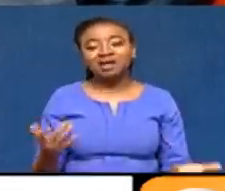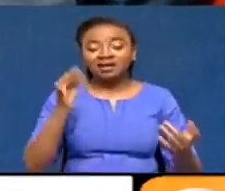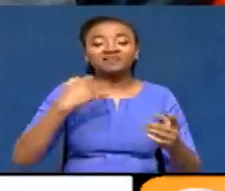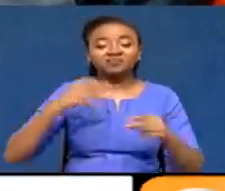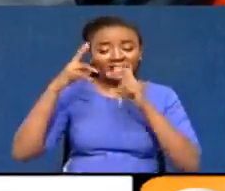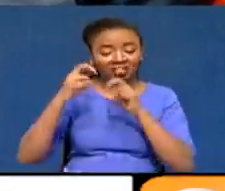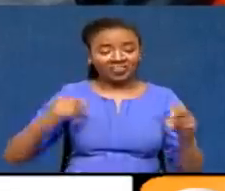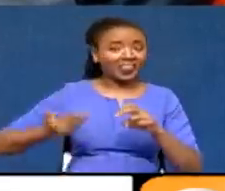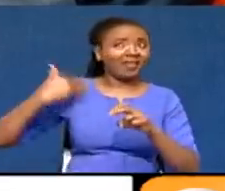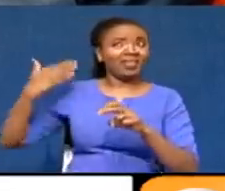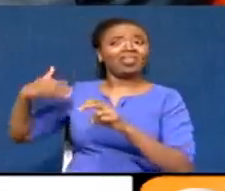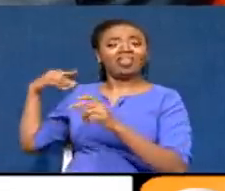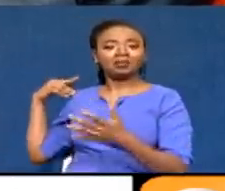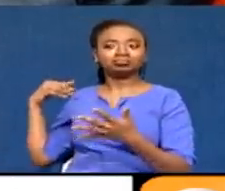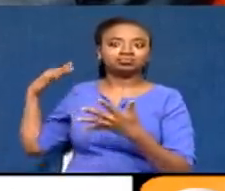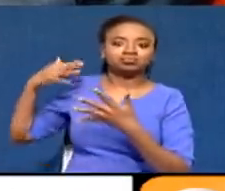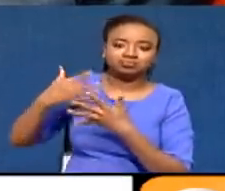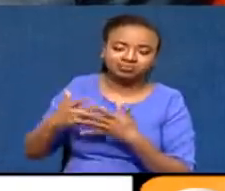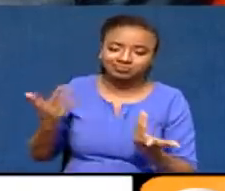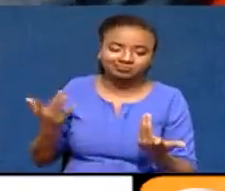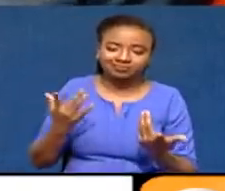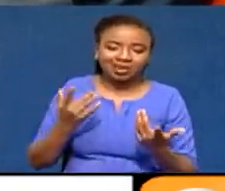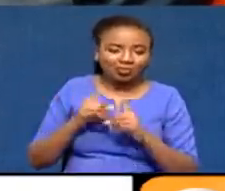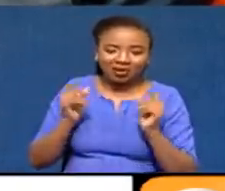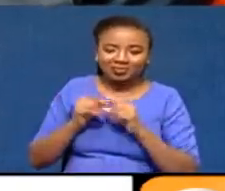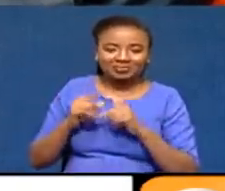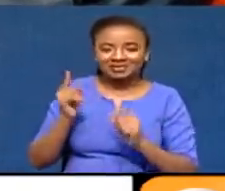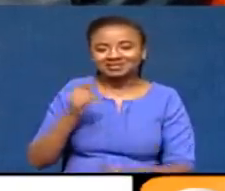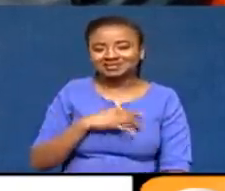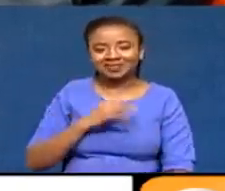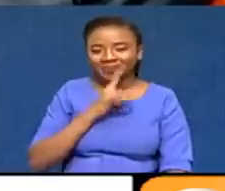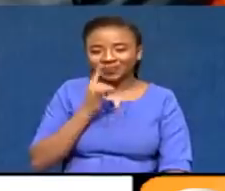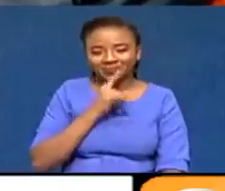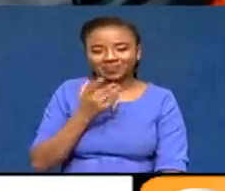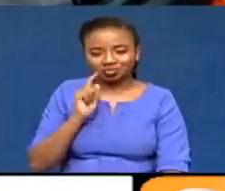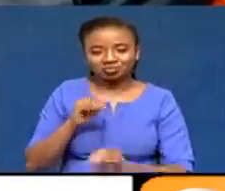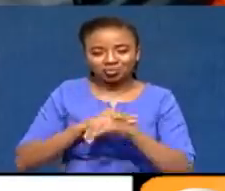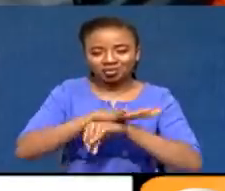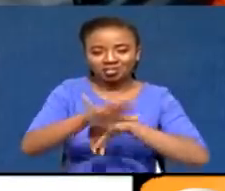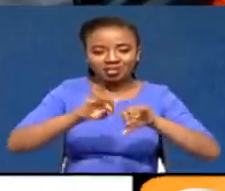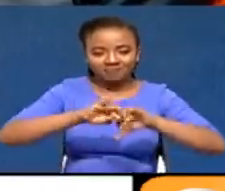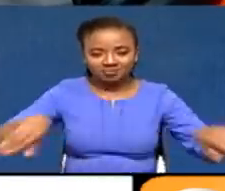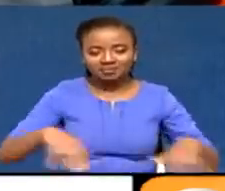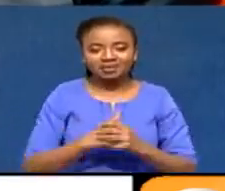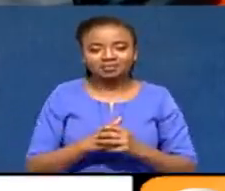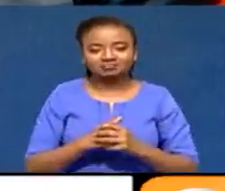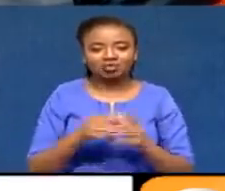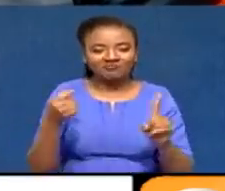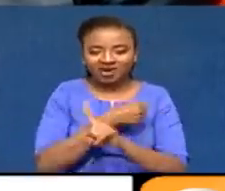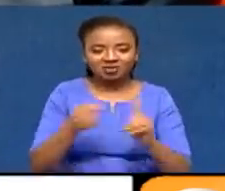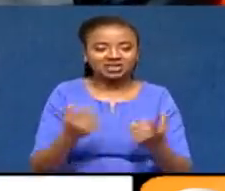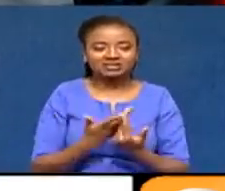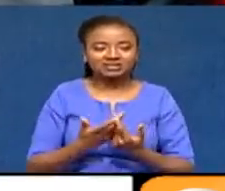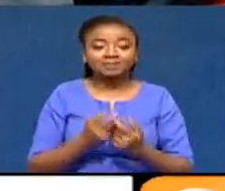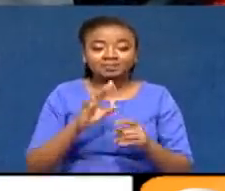said, and I will not say those words because really I think they are divisive. What didn't Ruto say about Central